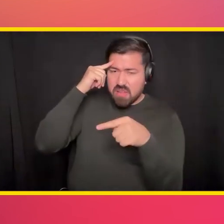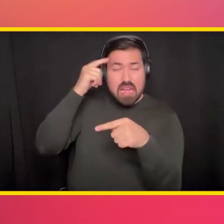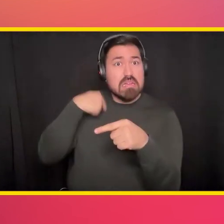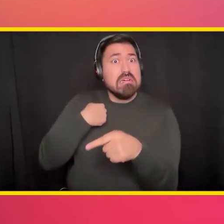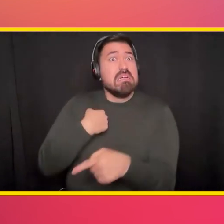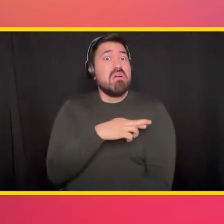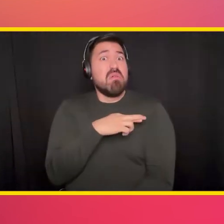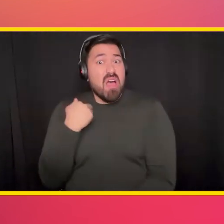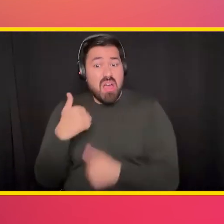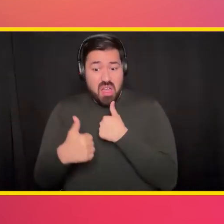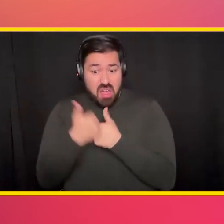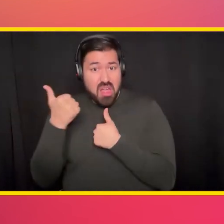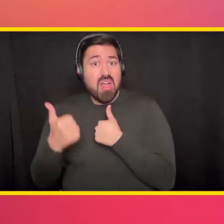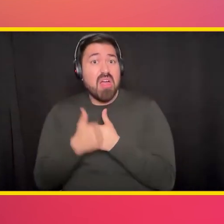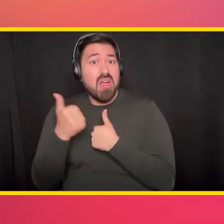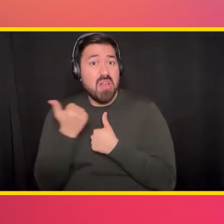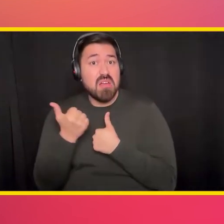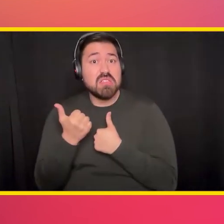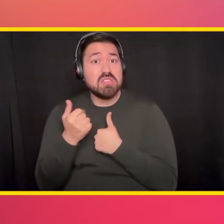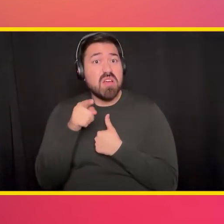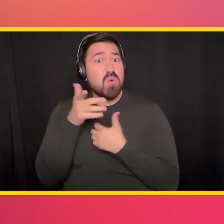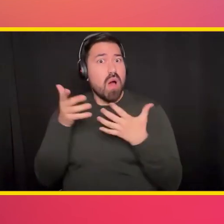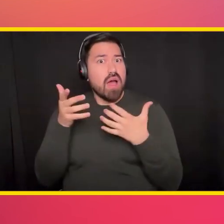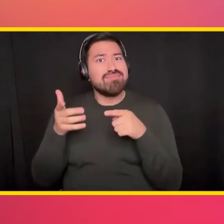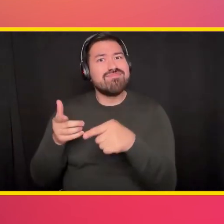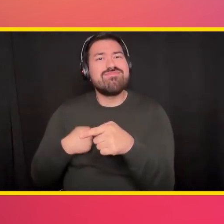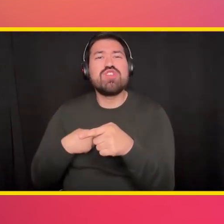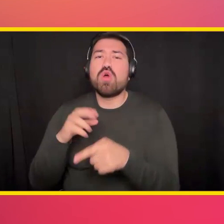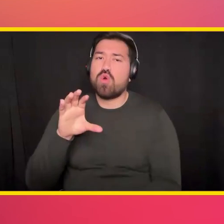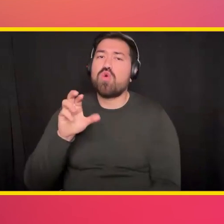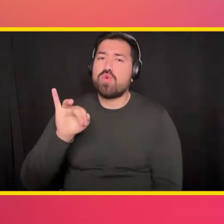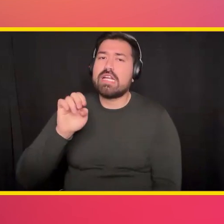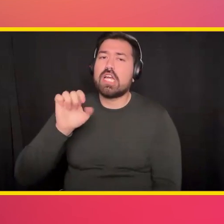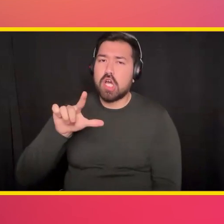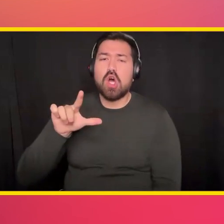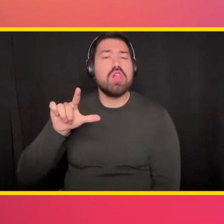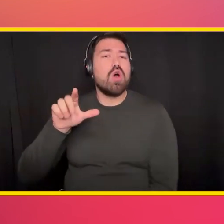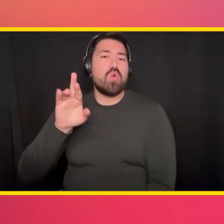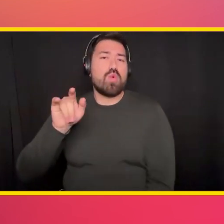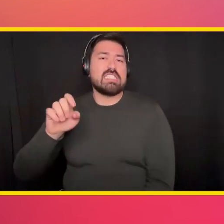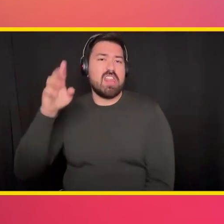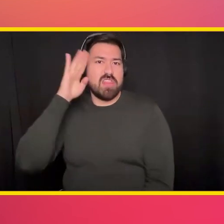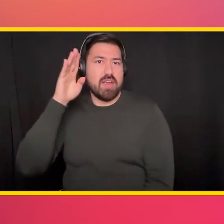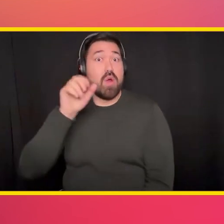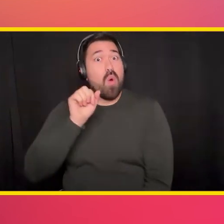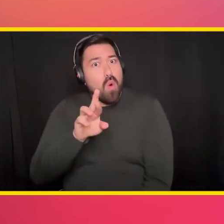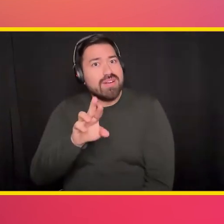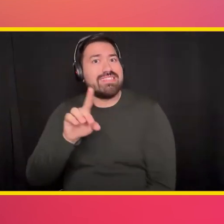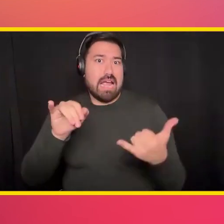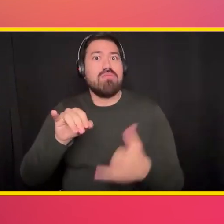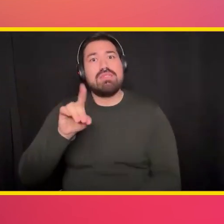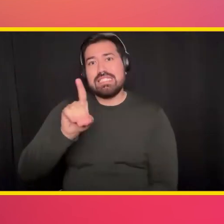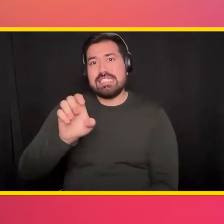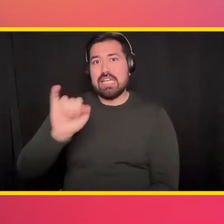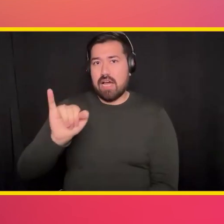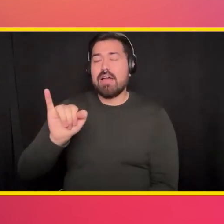to them, and that threat was critical race theory or DEI. Yeah, and